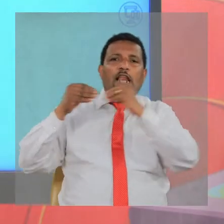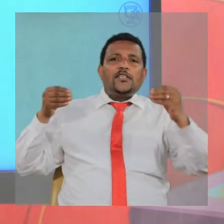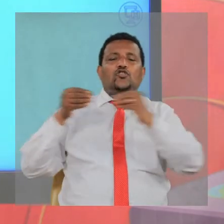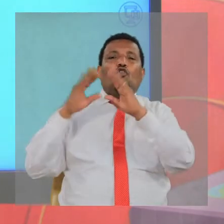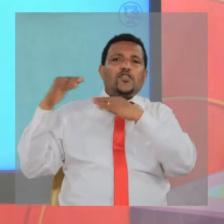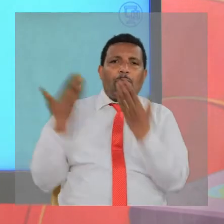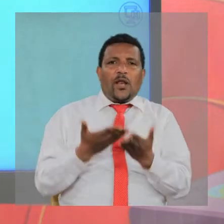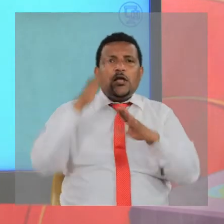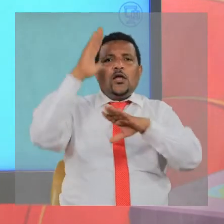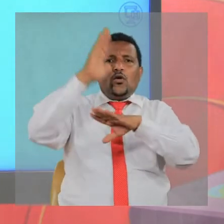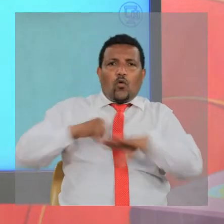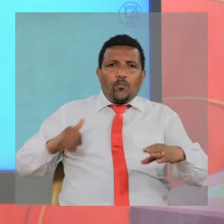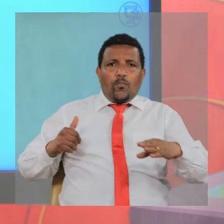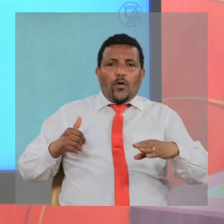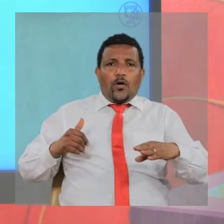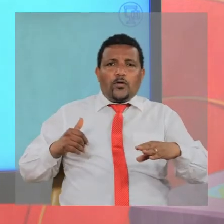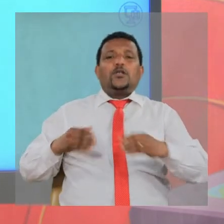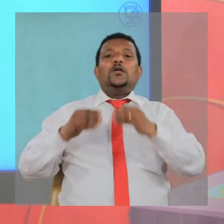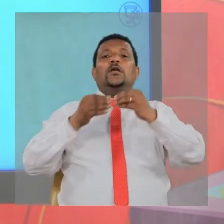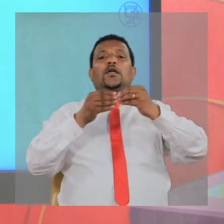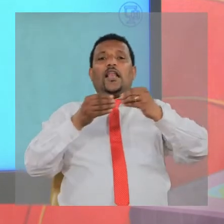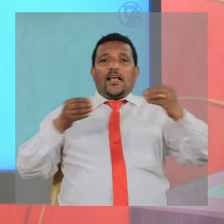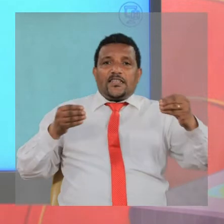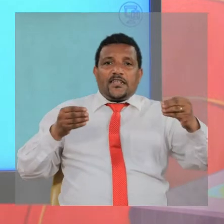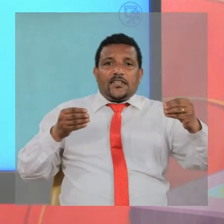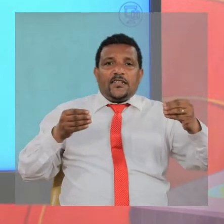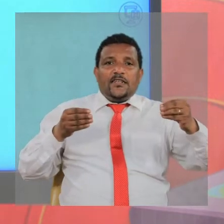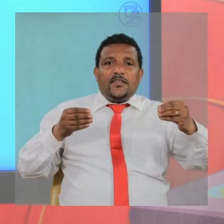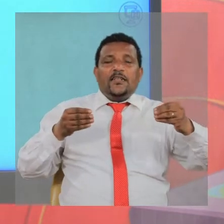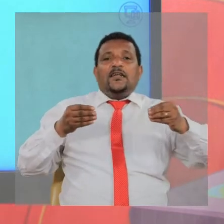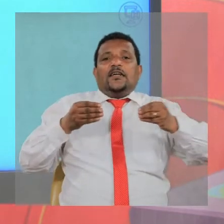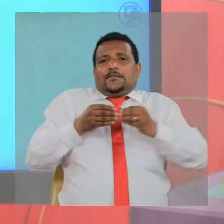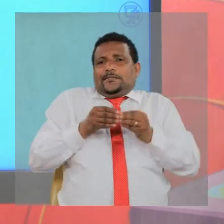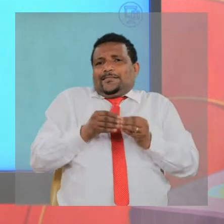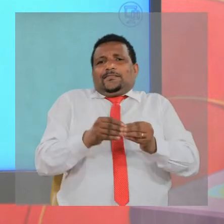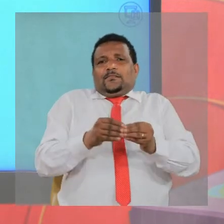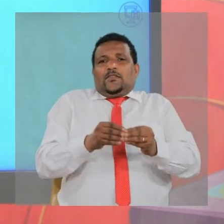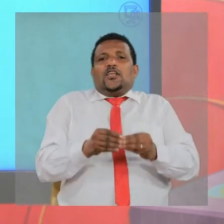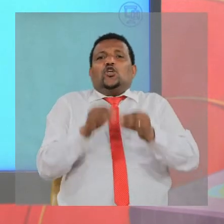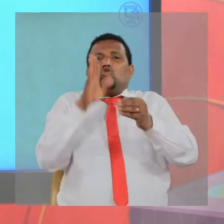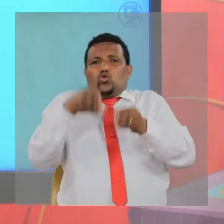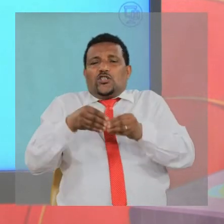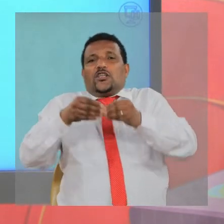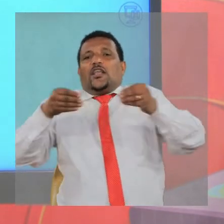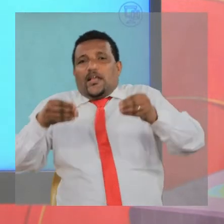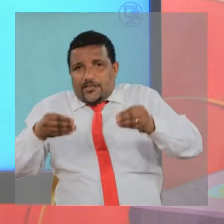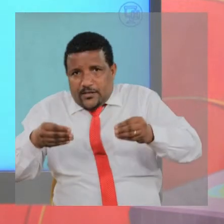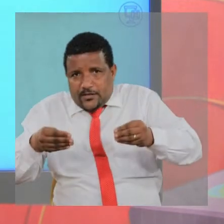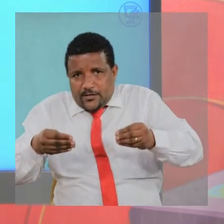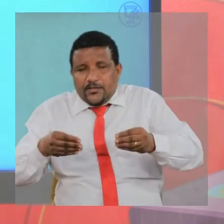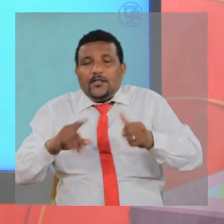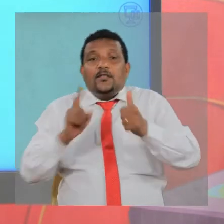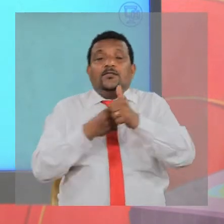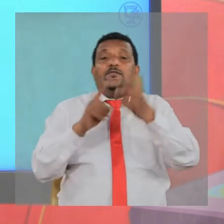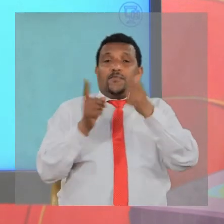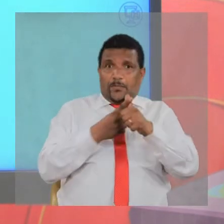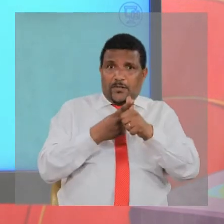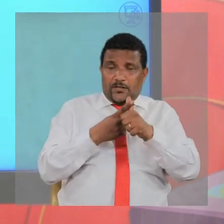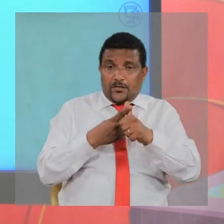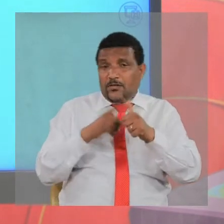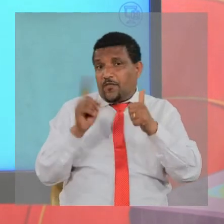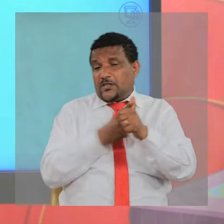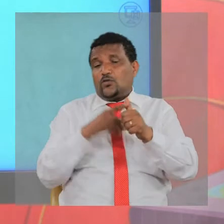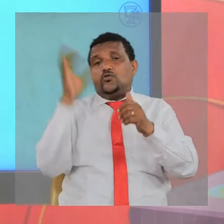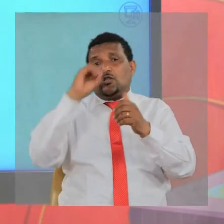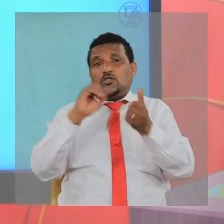the elastic, inelastic and unit elastic. First, the supplier is said to be elastic or more than unit elastic if the percentage change